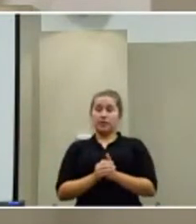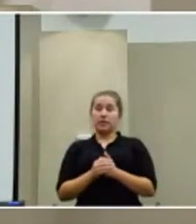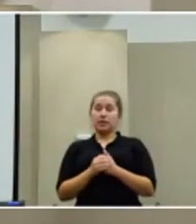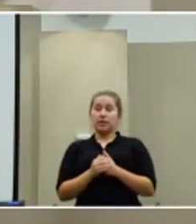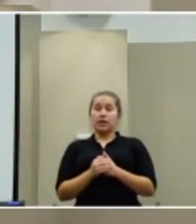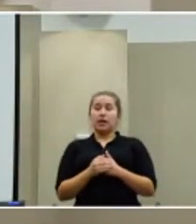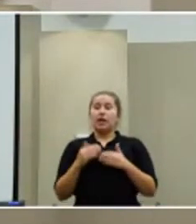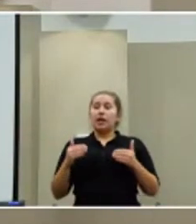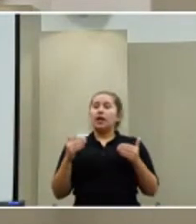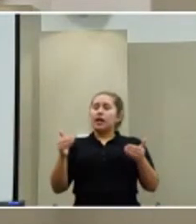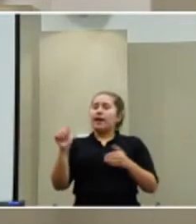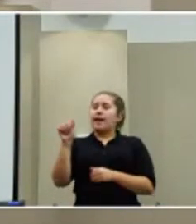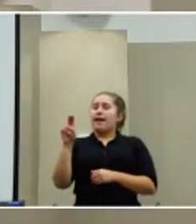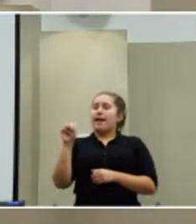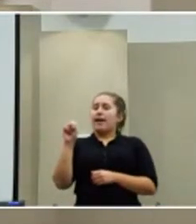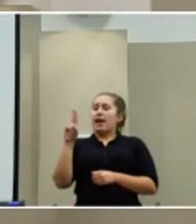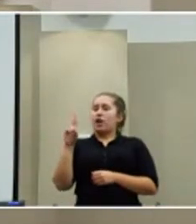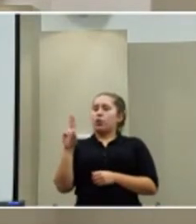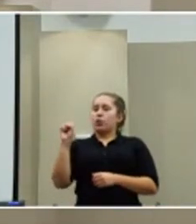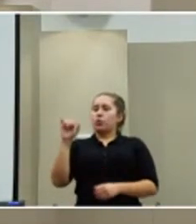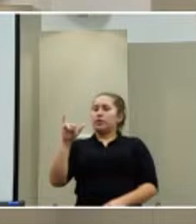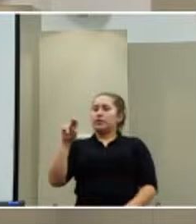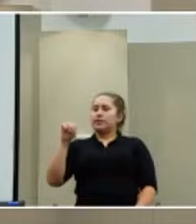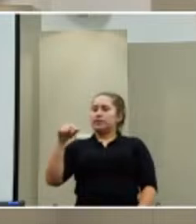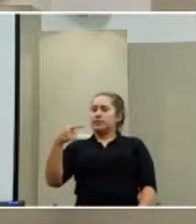Anu Singleton.